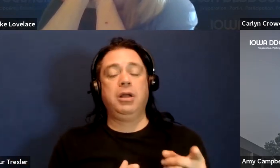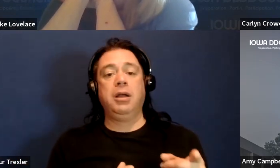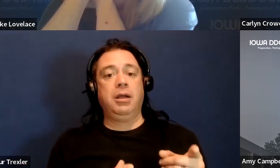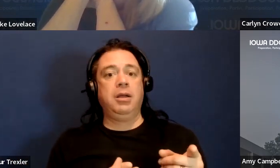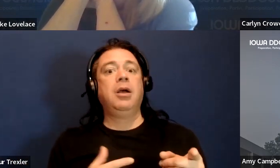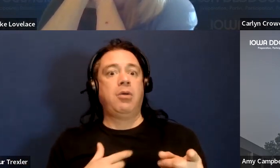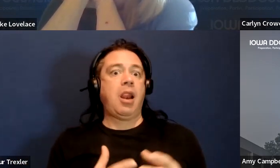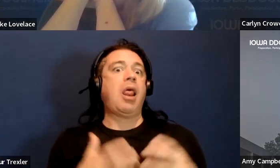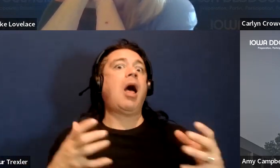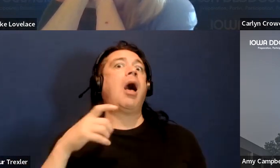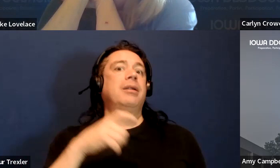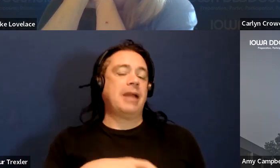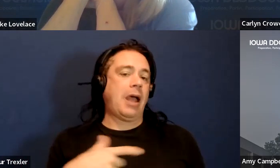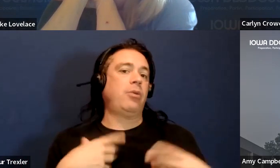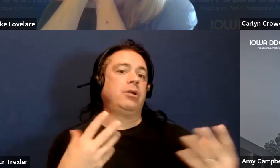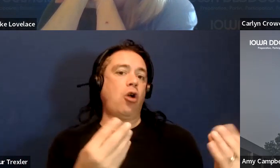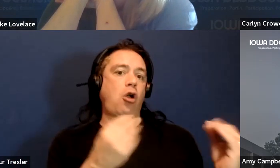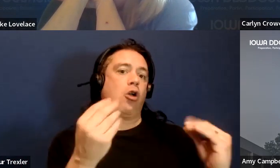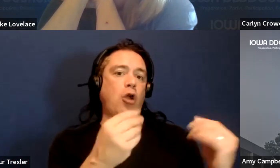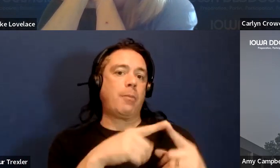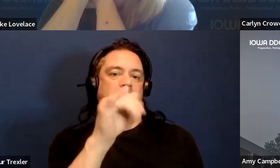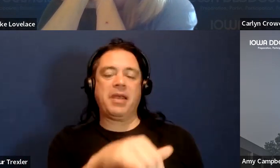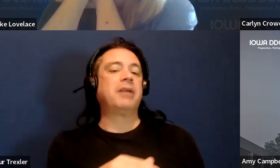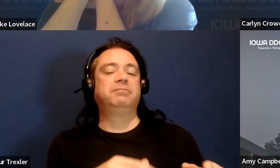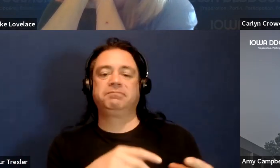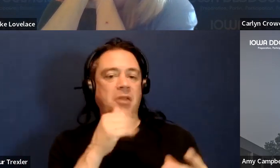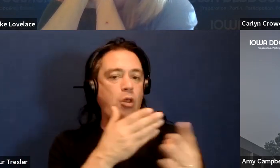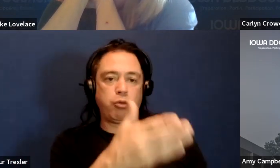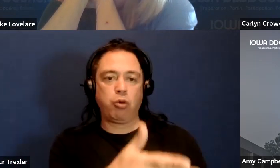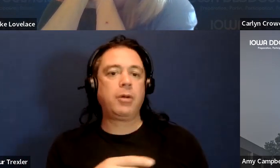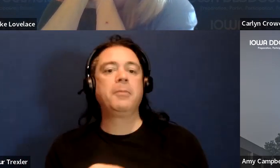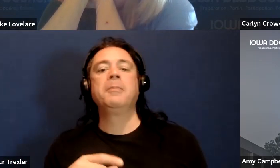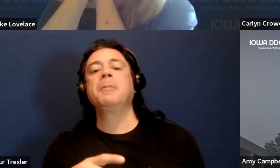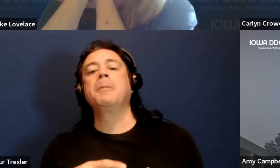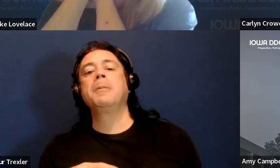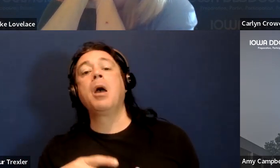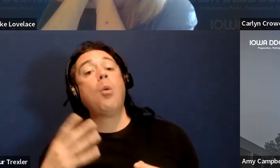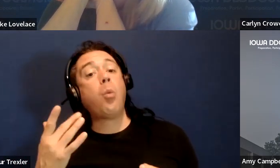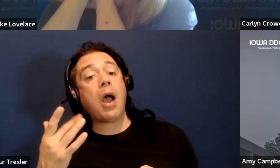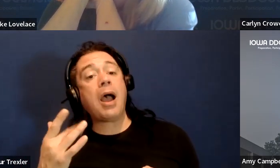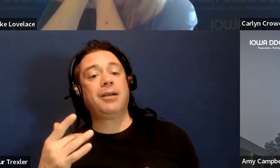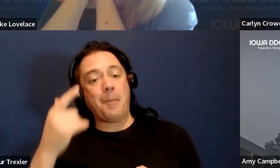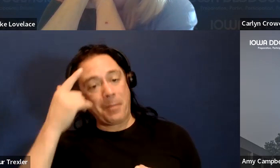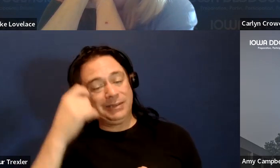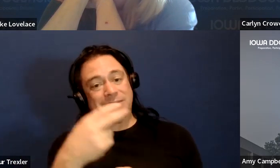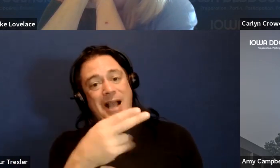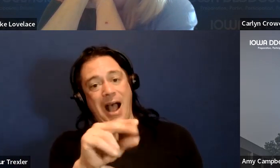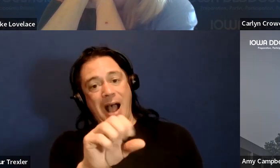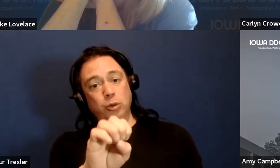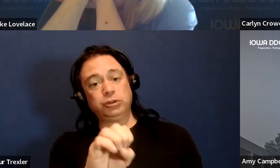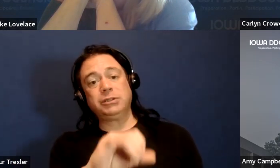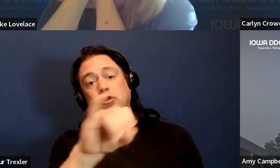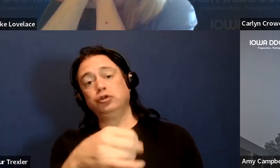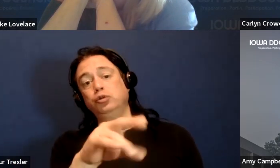these capital chats talking about did not make it through. And it didn't make it through because the House